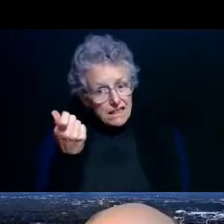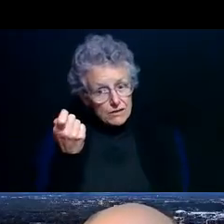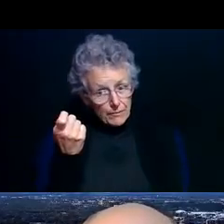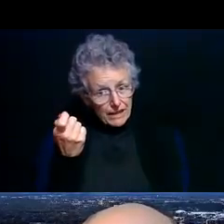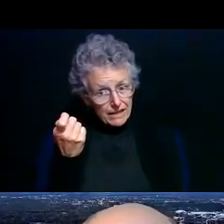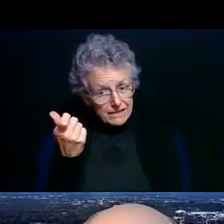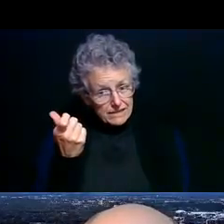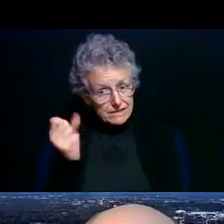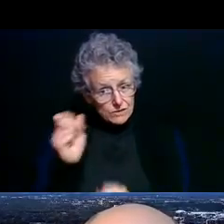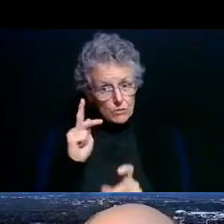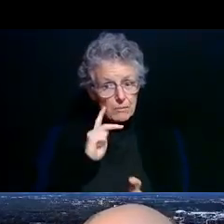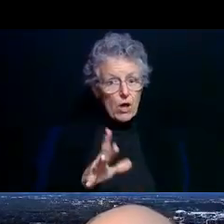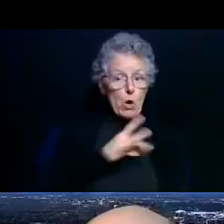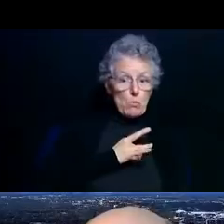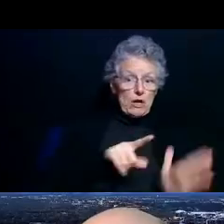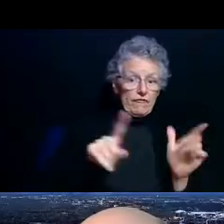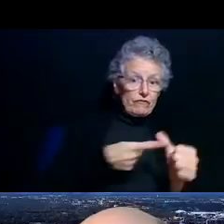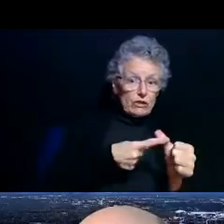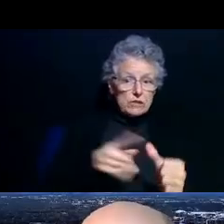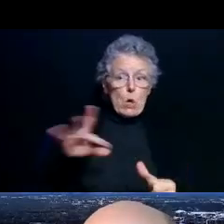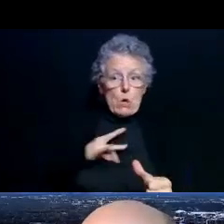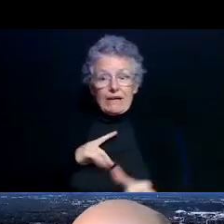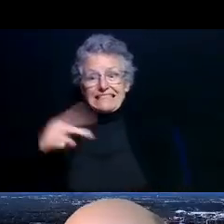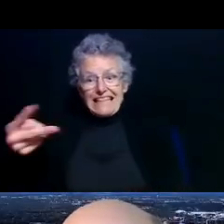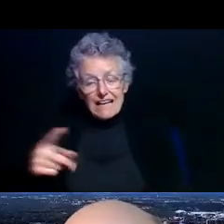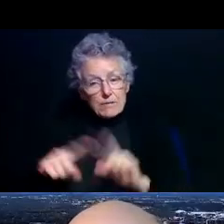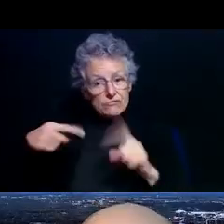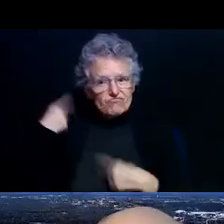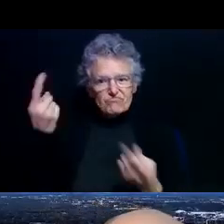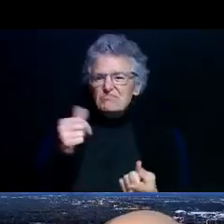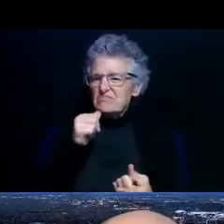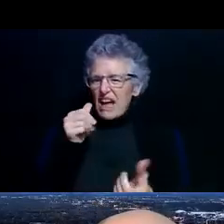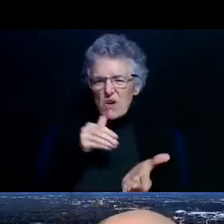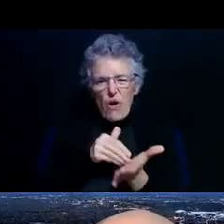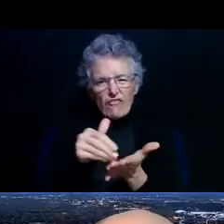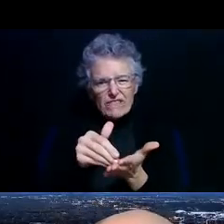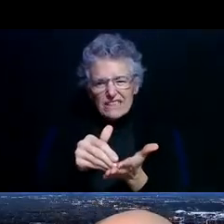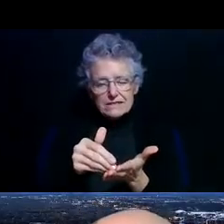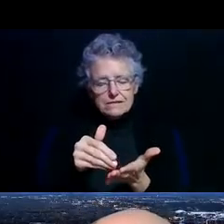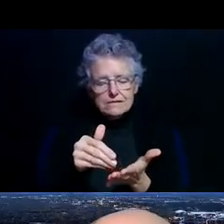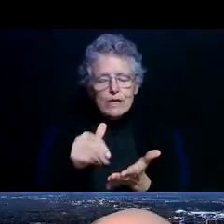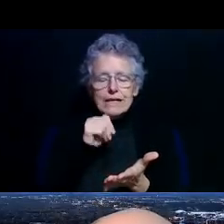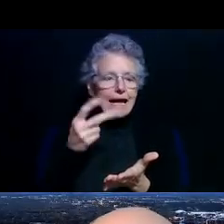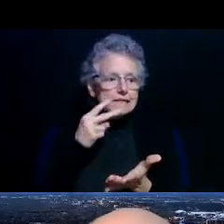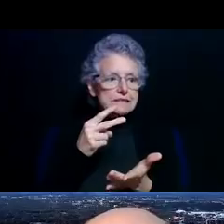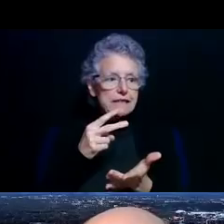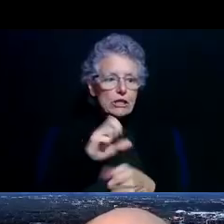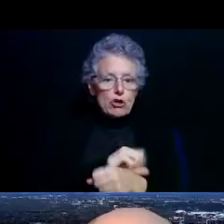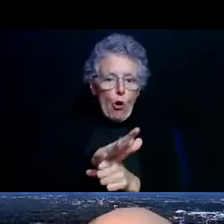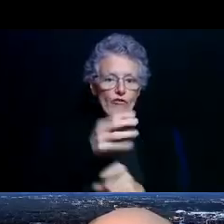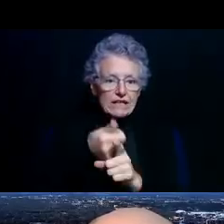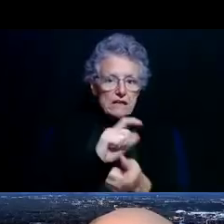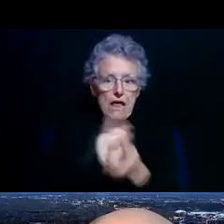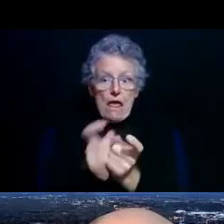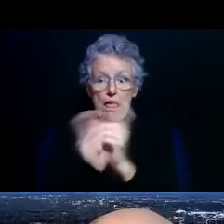coronavirus, though to date, we haven't seen significant mutations like we see in influenza or other HIV or